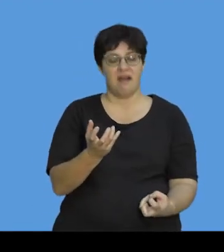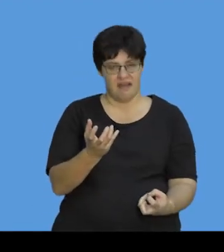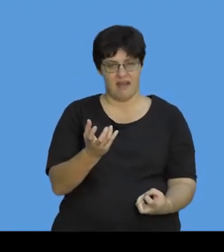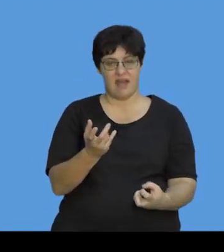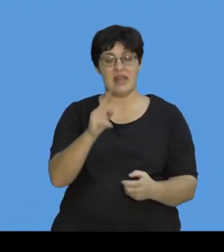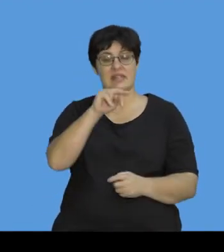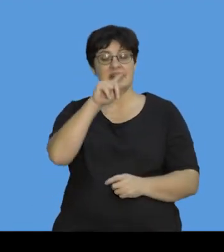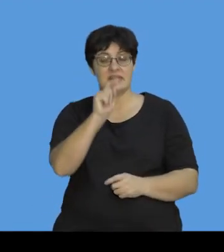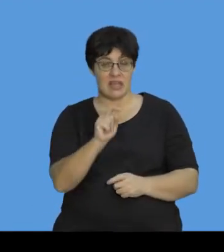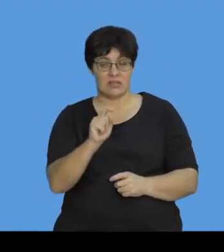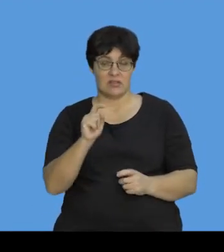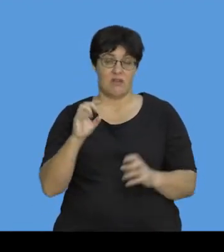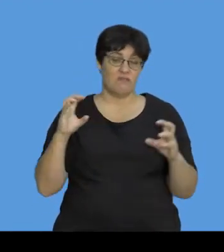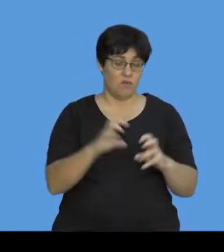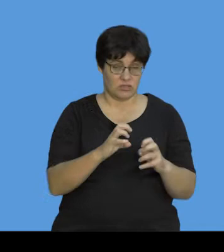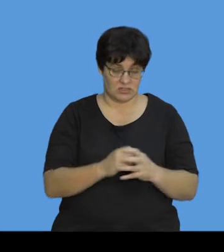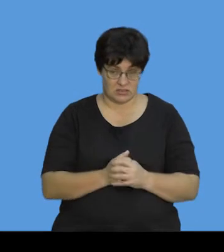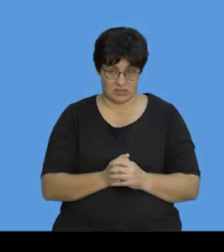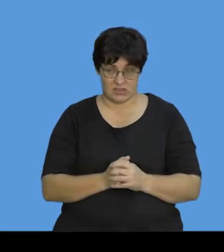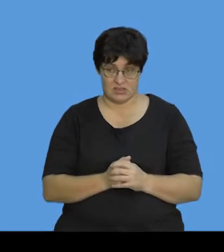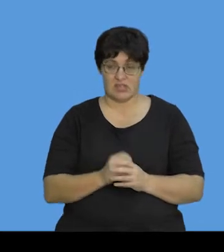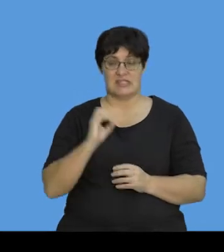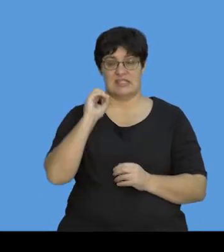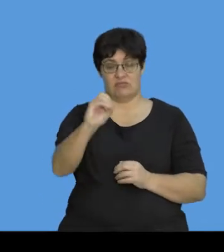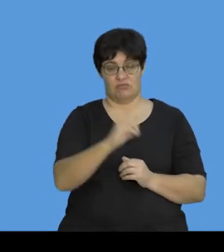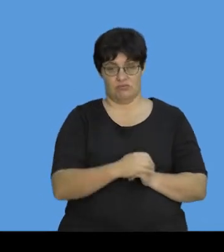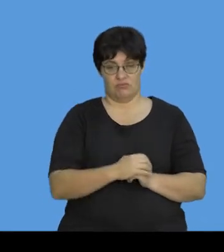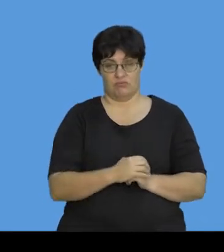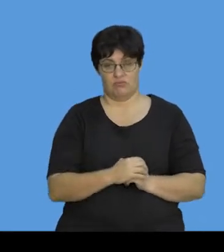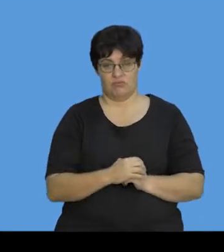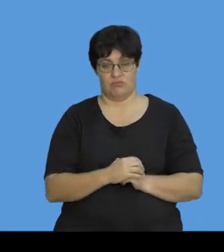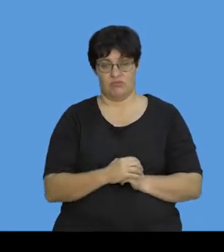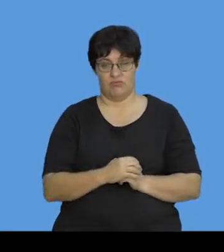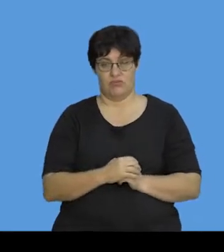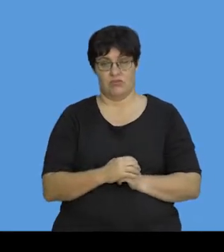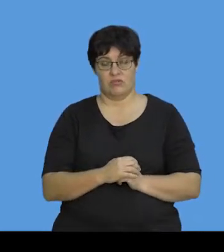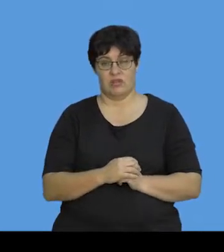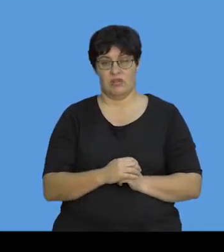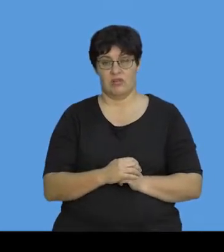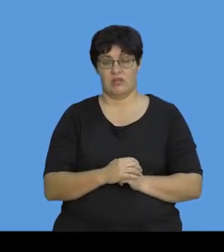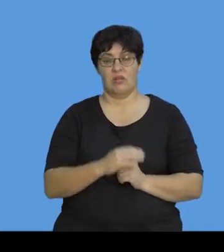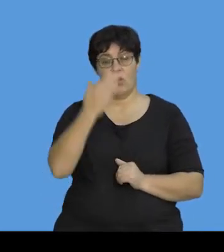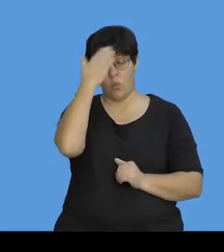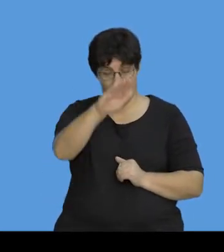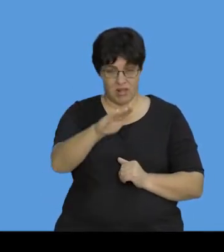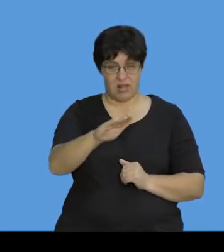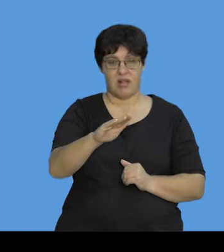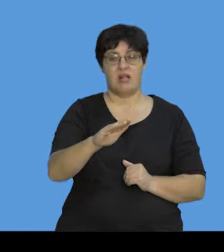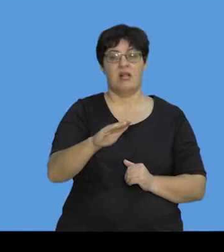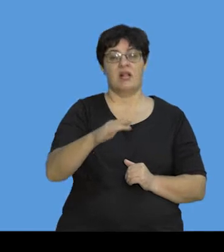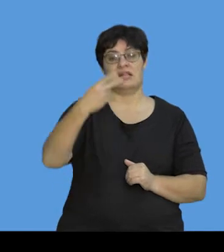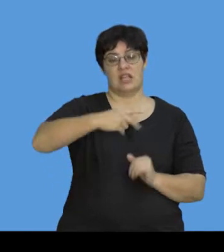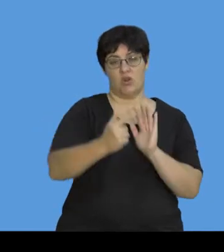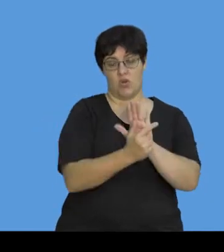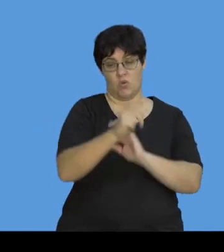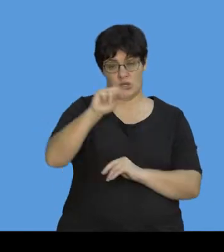net force on the object is 0. And we know from Newton's second